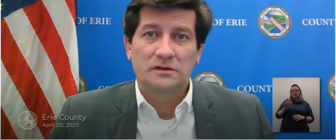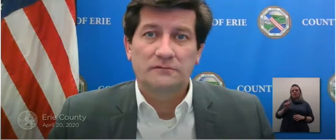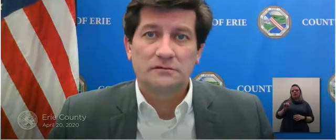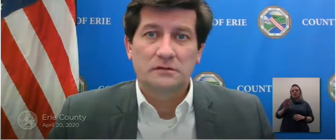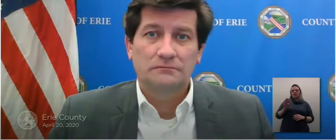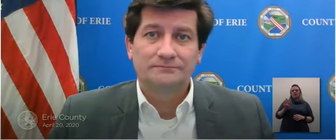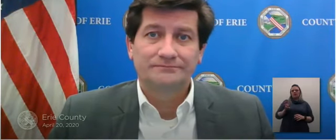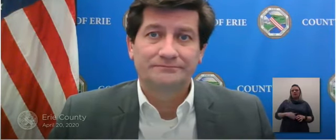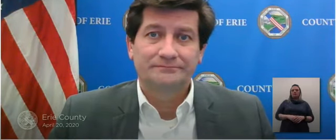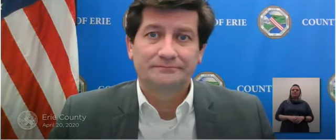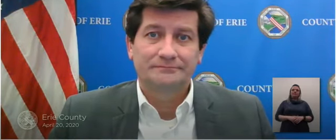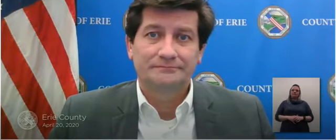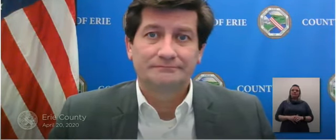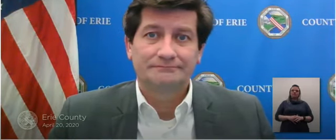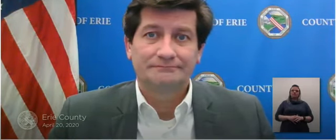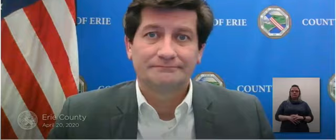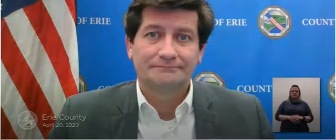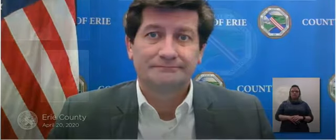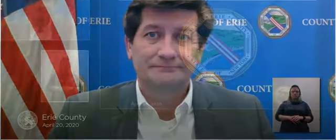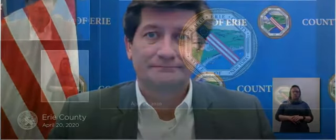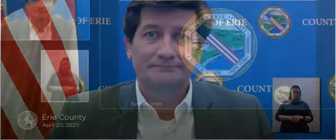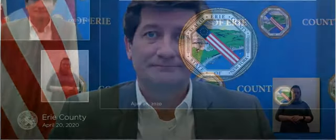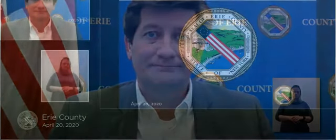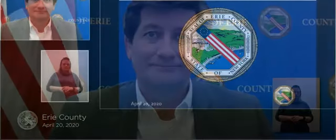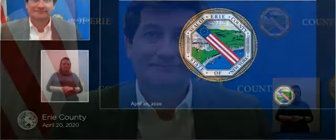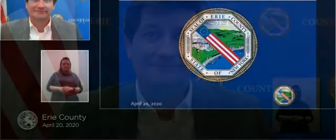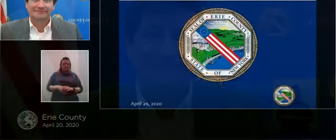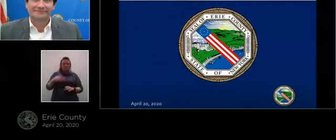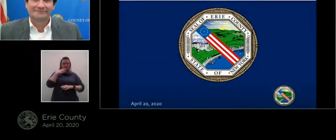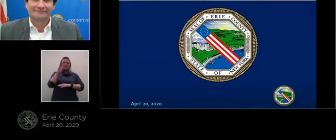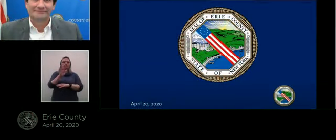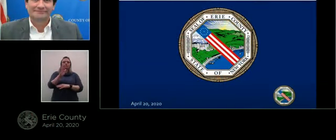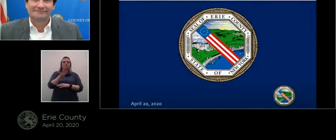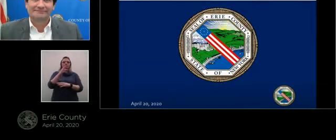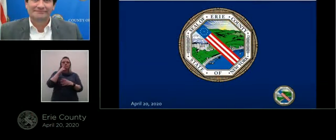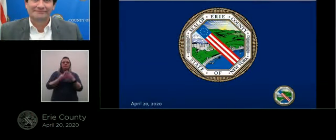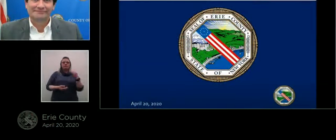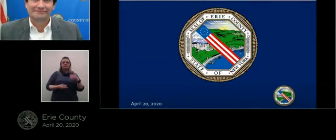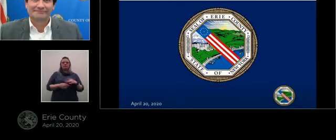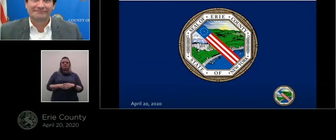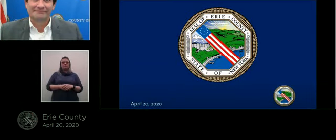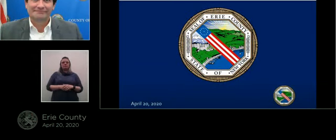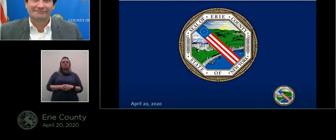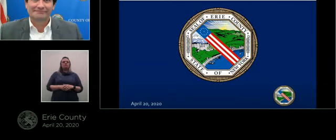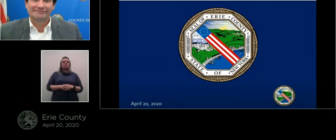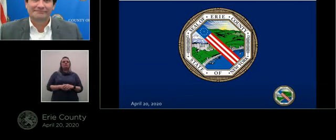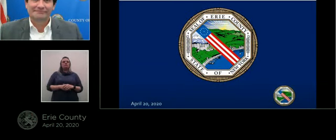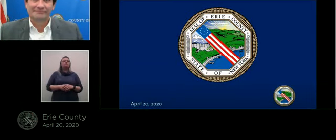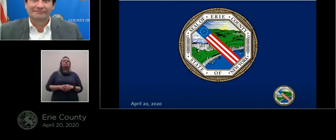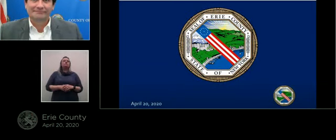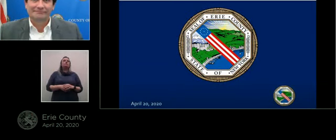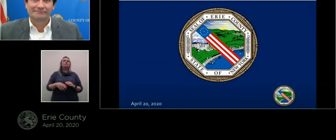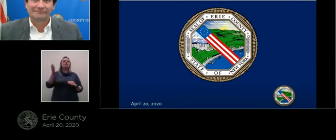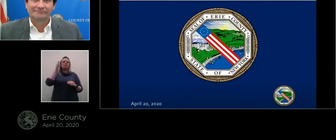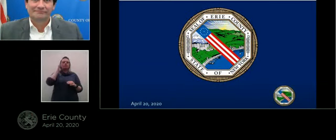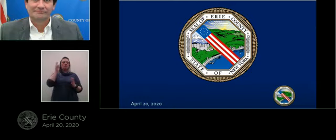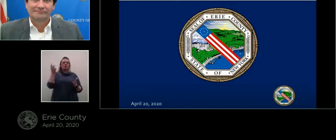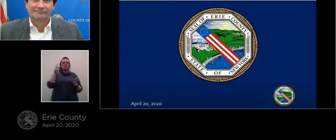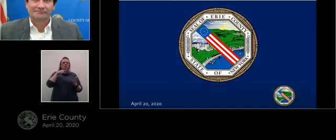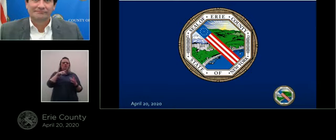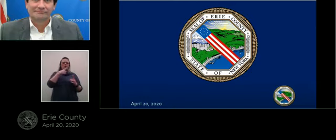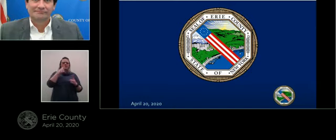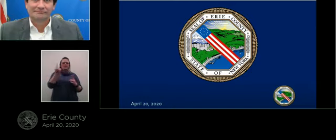WKBW, Jeff Russo. Yes, good afternoon, Mark. Hello, Dr. Burstein. I know you pointed, I'm looking back at my notes, I know you pointed back